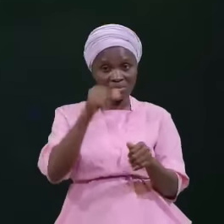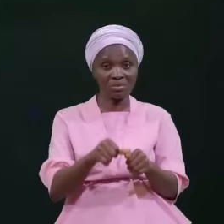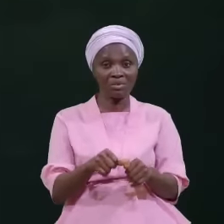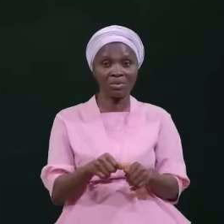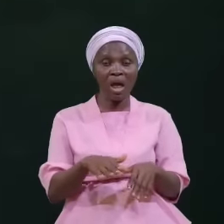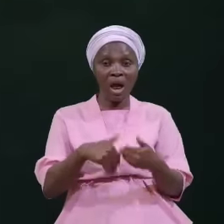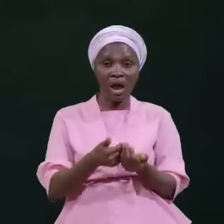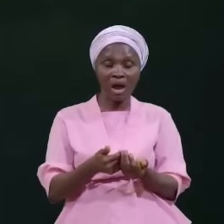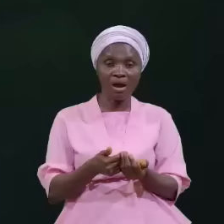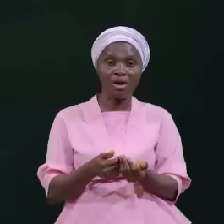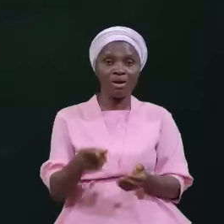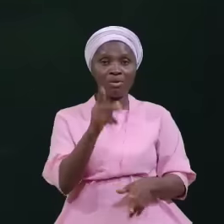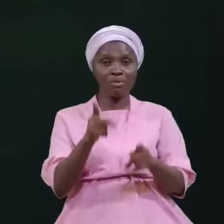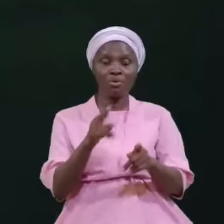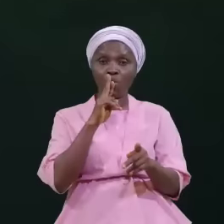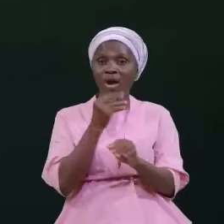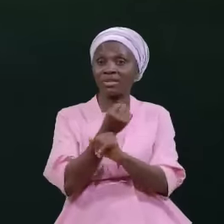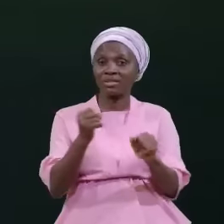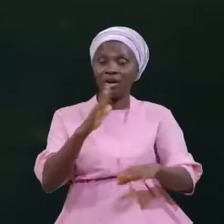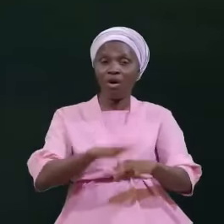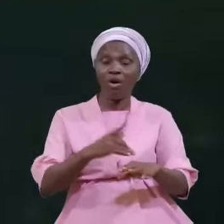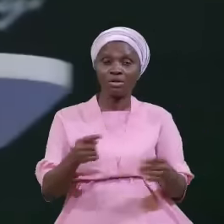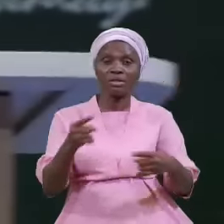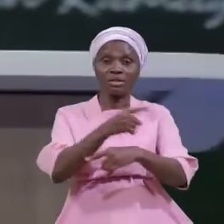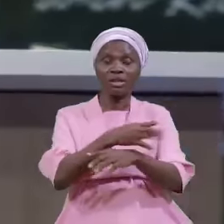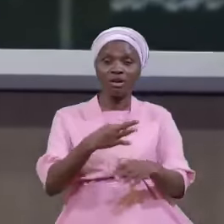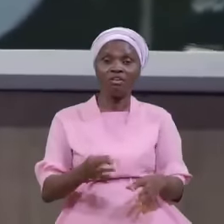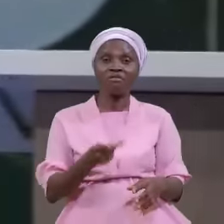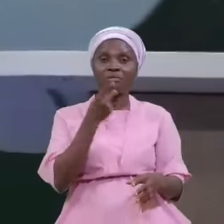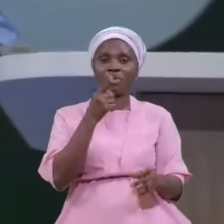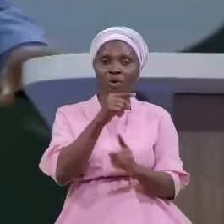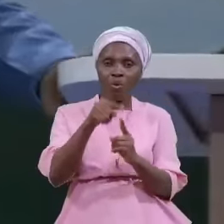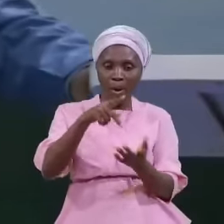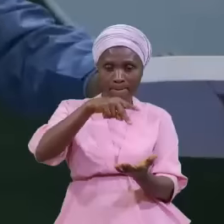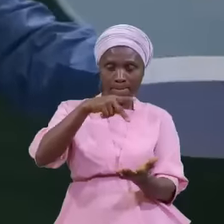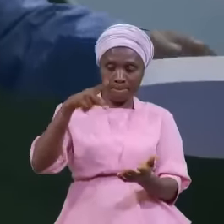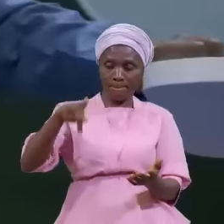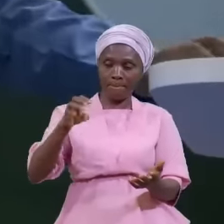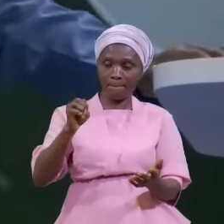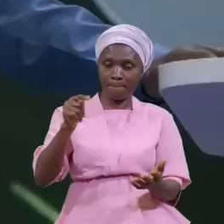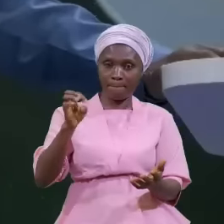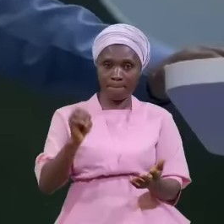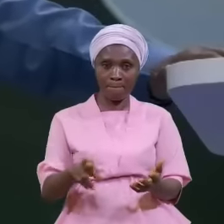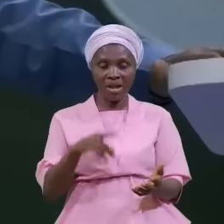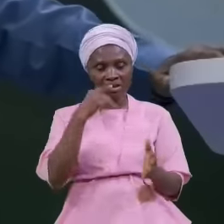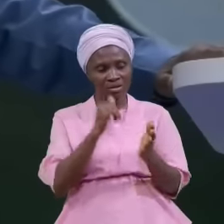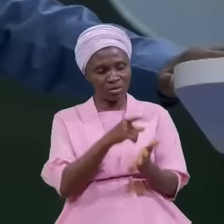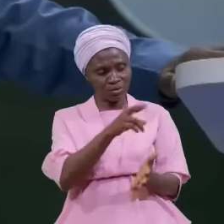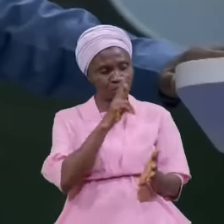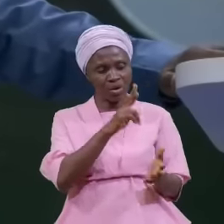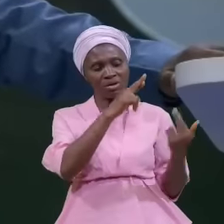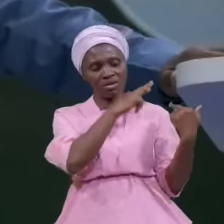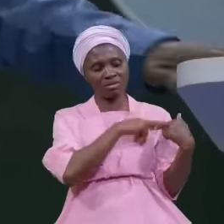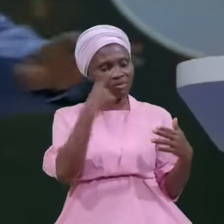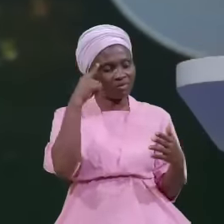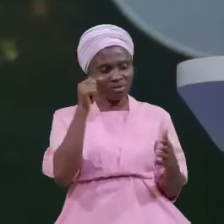of Pentecost when Peter said, you are responsible primarily for the death of Christ? Yet